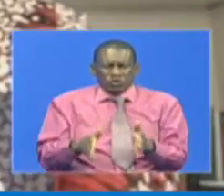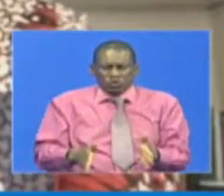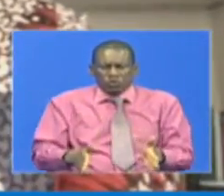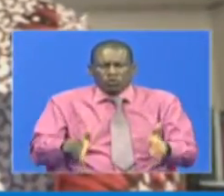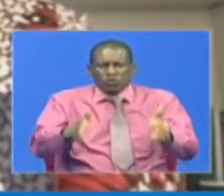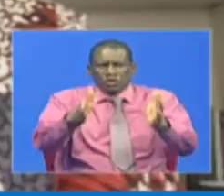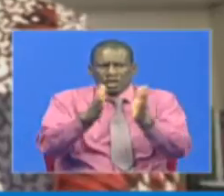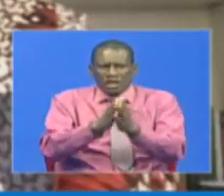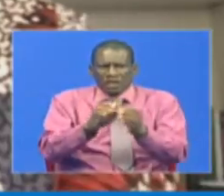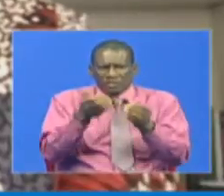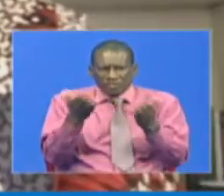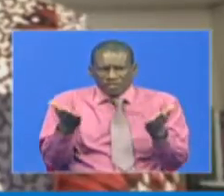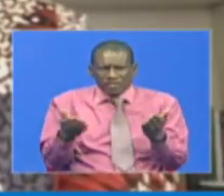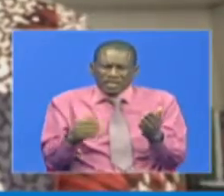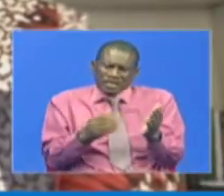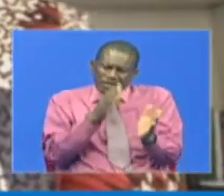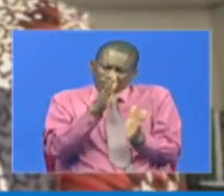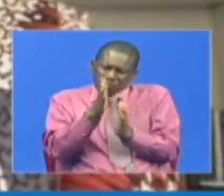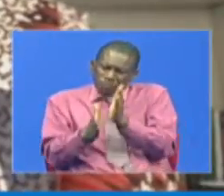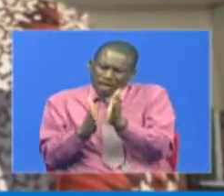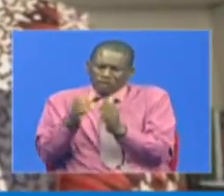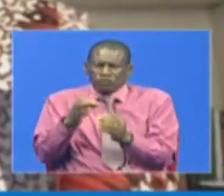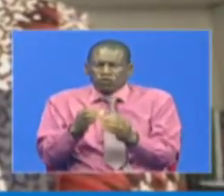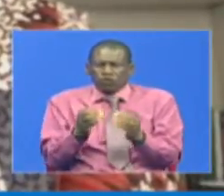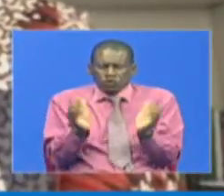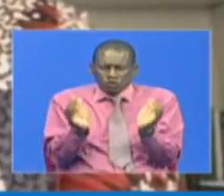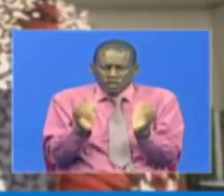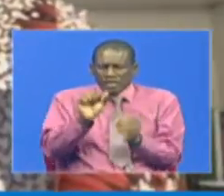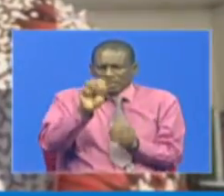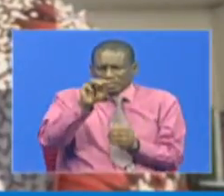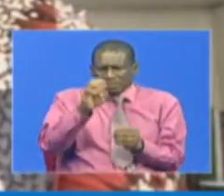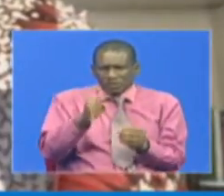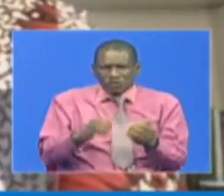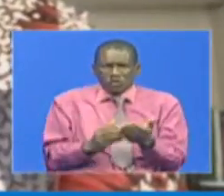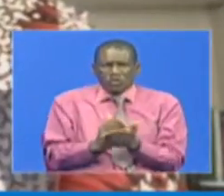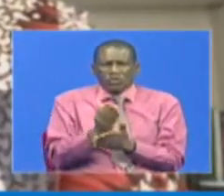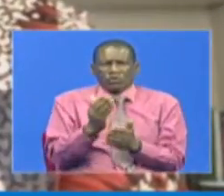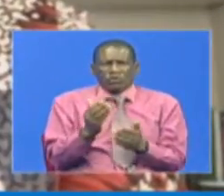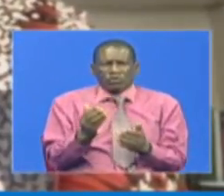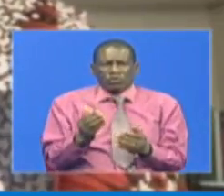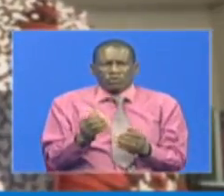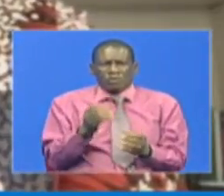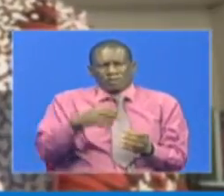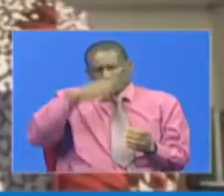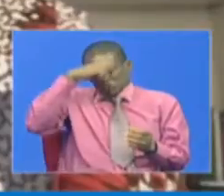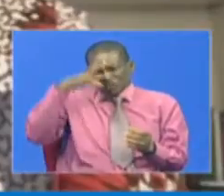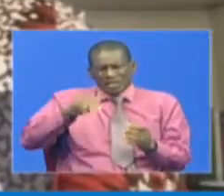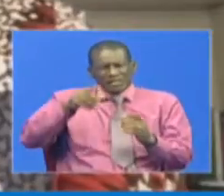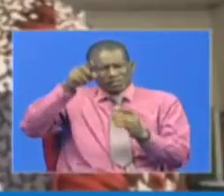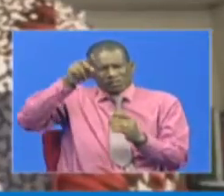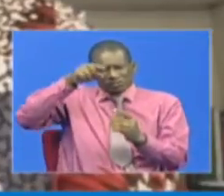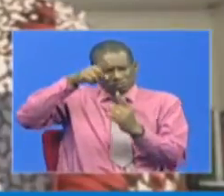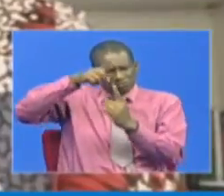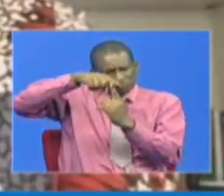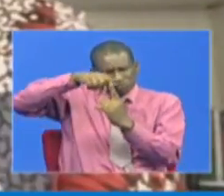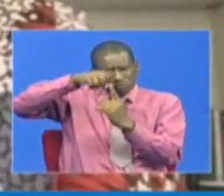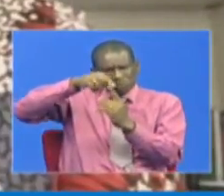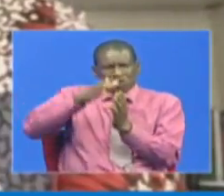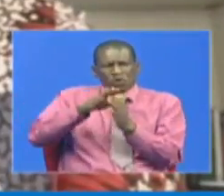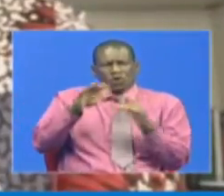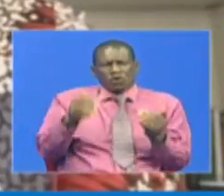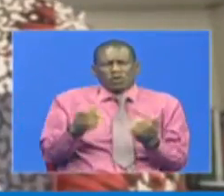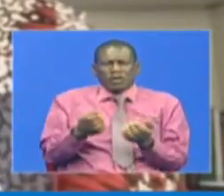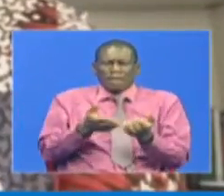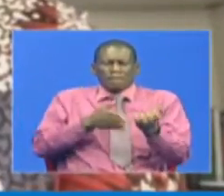for small and medium businesses through a lot of, you know, whether it's dual Kali sheds or micro and enterprise sheds, but we